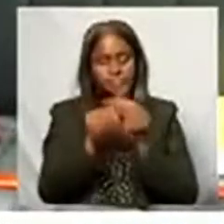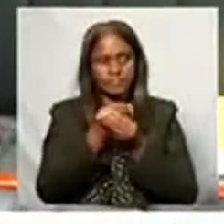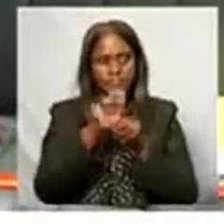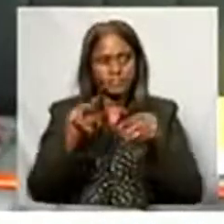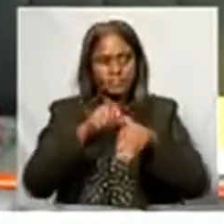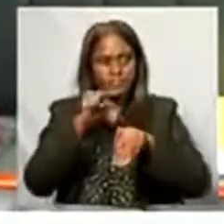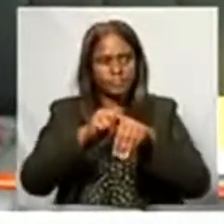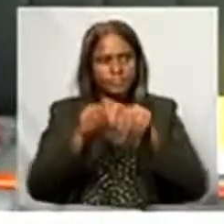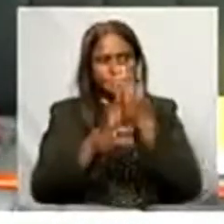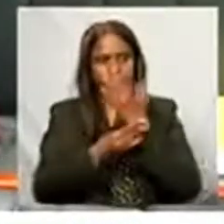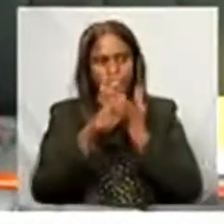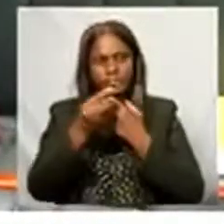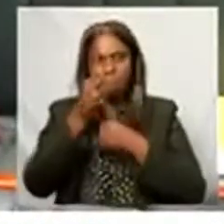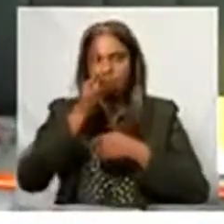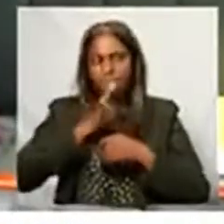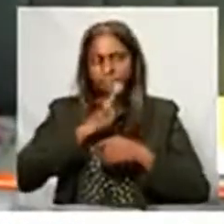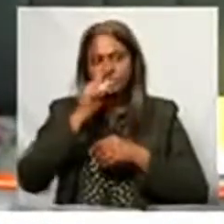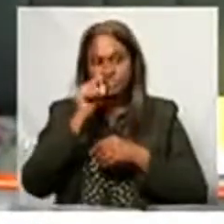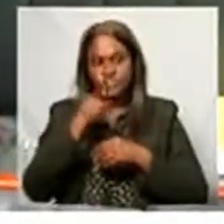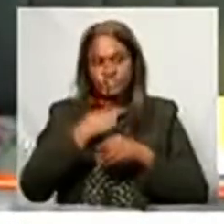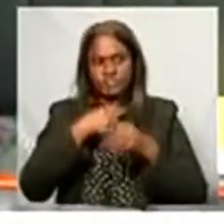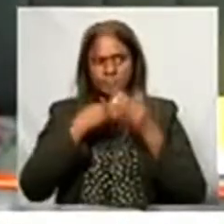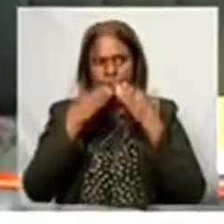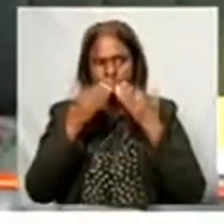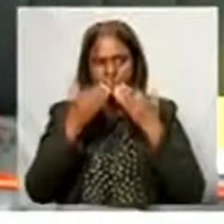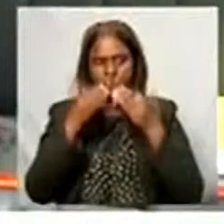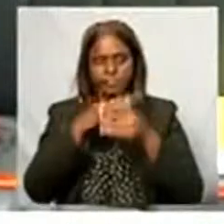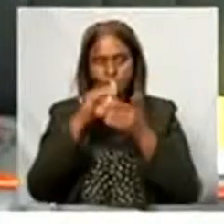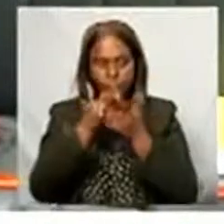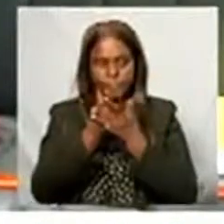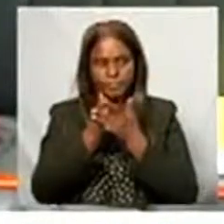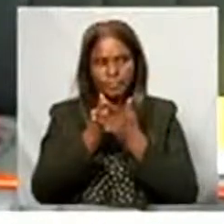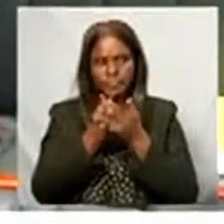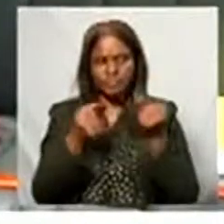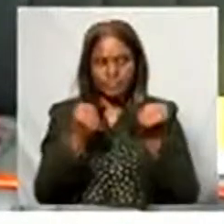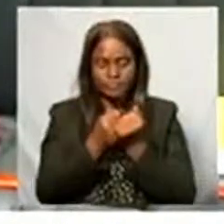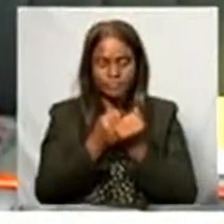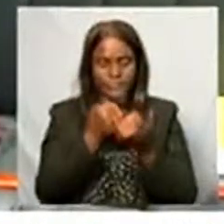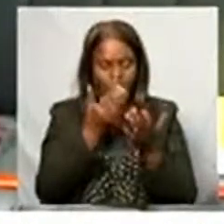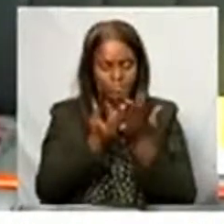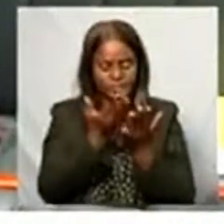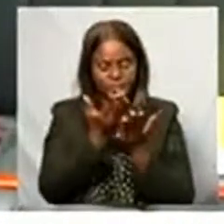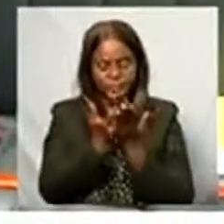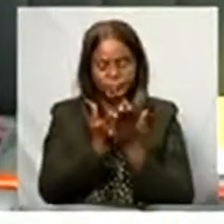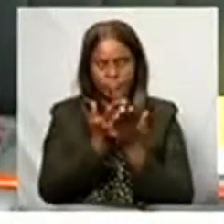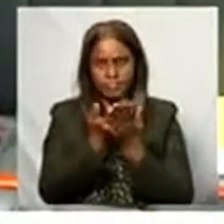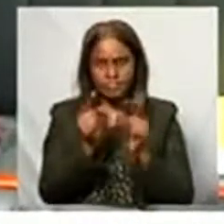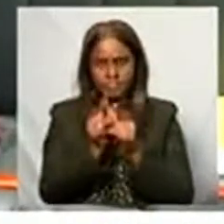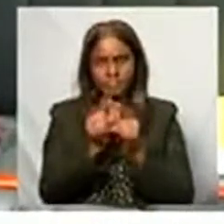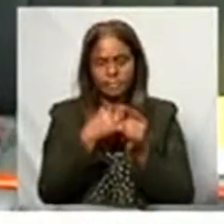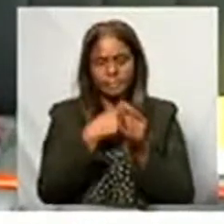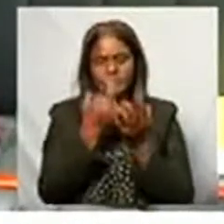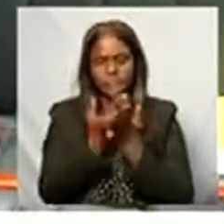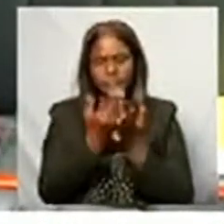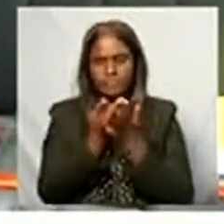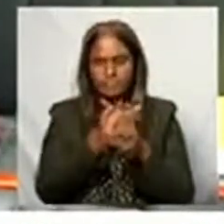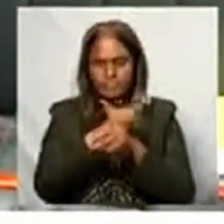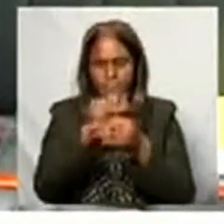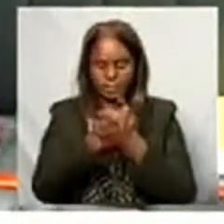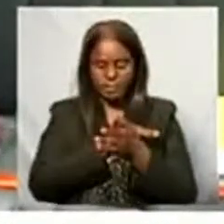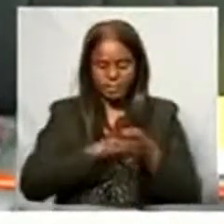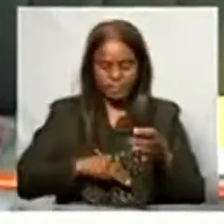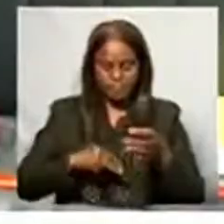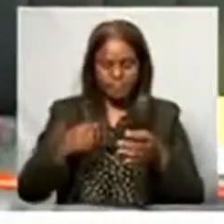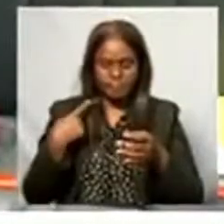national development. Madam Speaker, I thank everyone for supporting this motion, and I beg that all members of Parliament